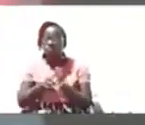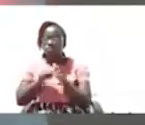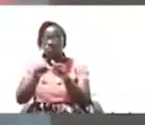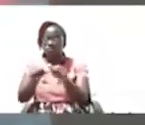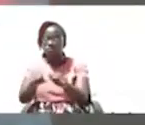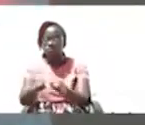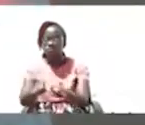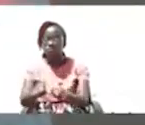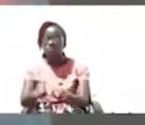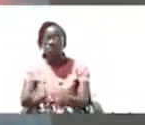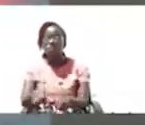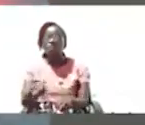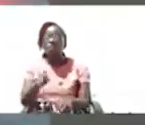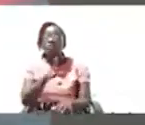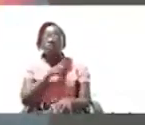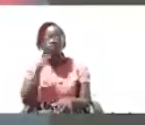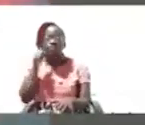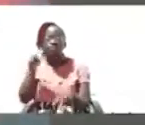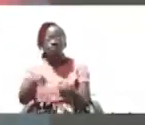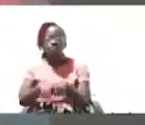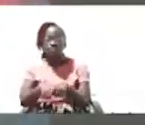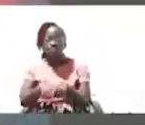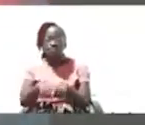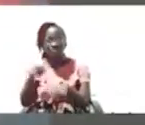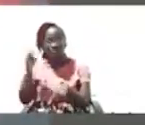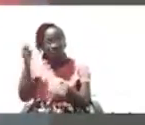Martha was thinking,